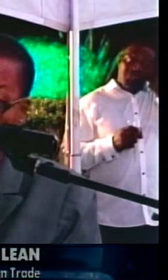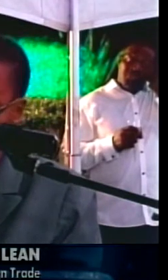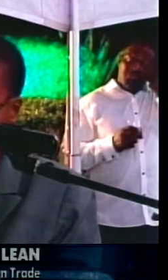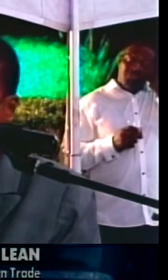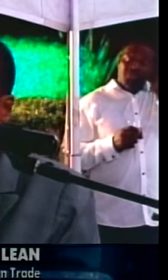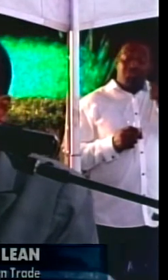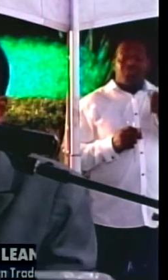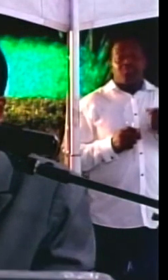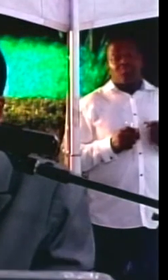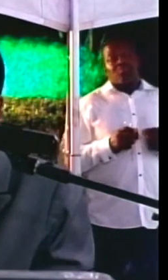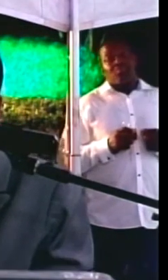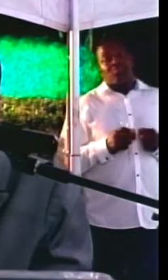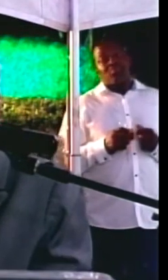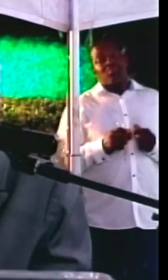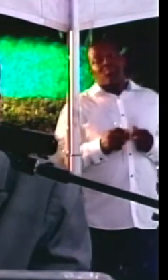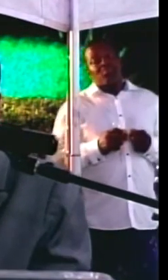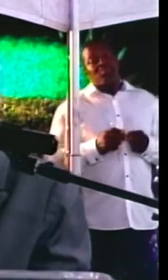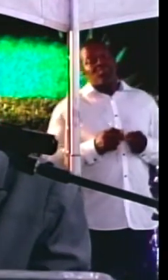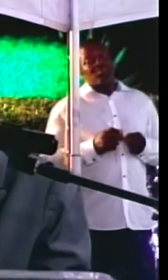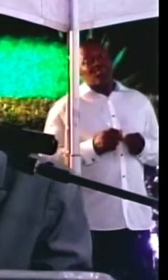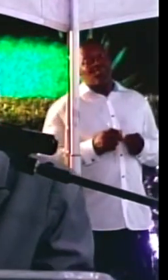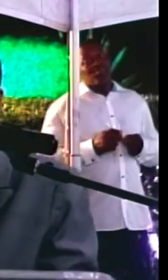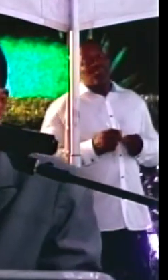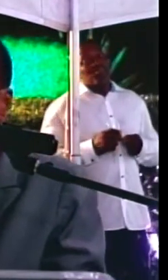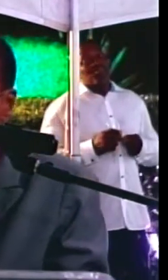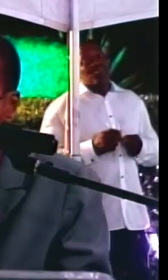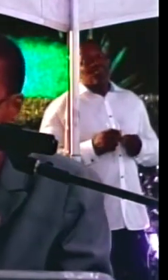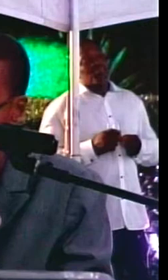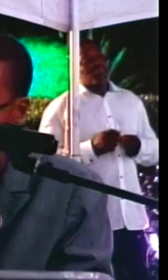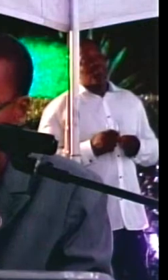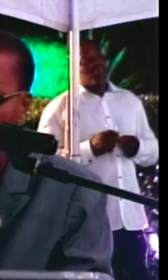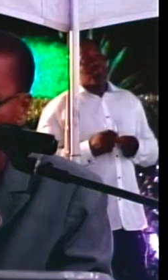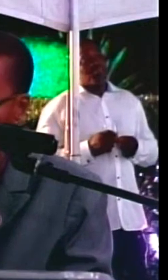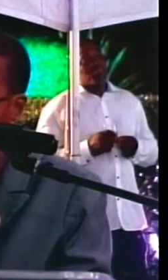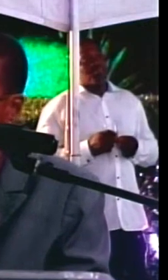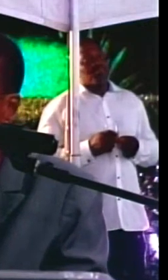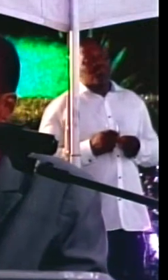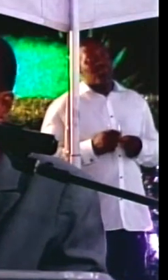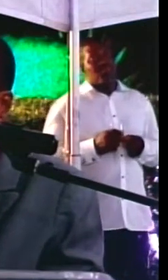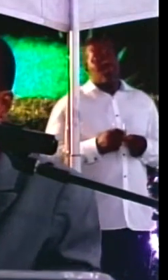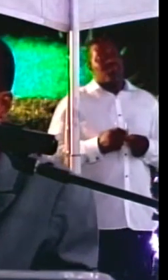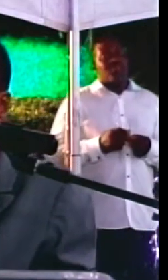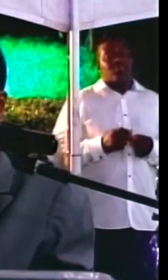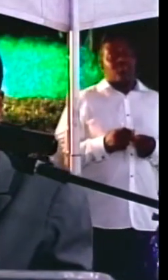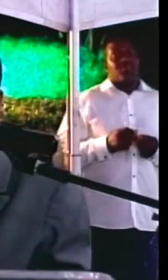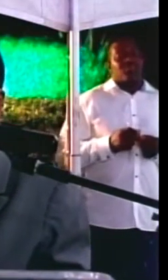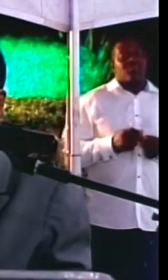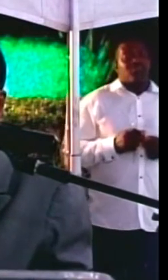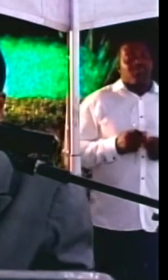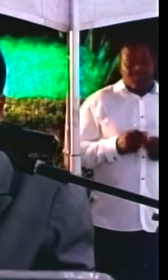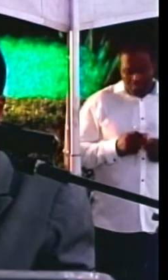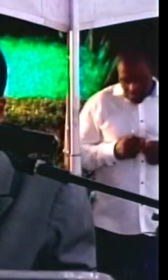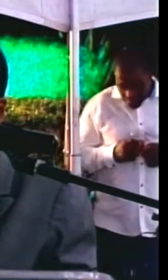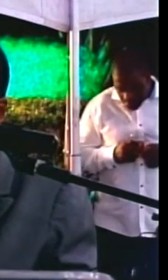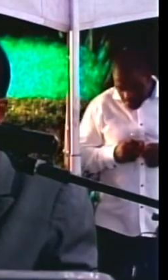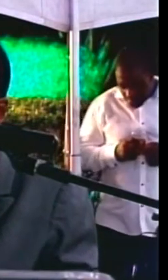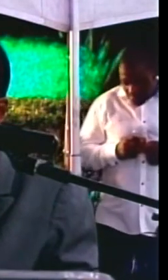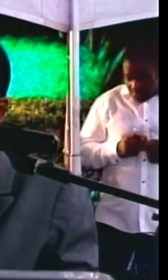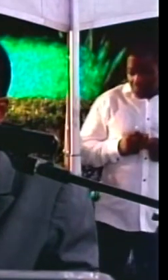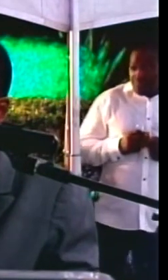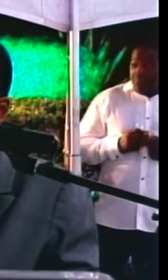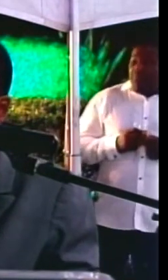so important? It is one that serves to facilitate the further development of transportation links between our two